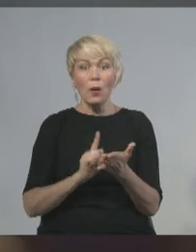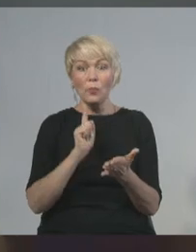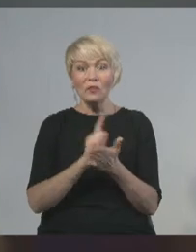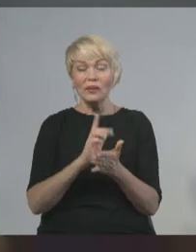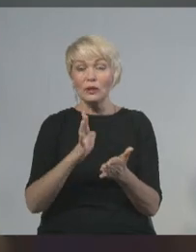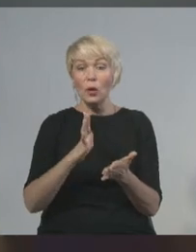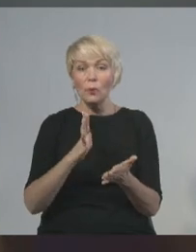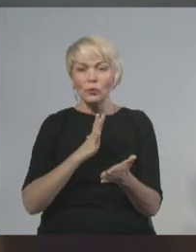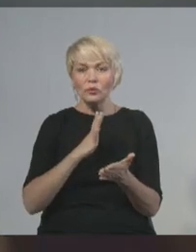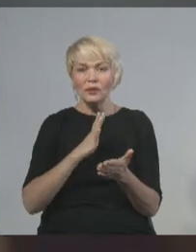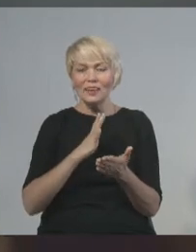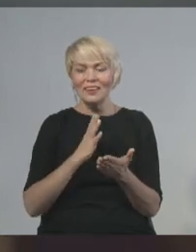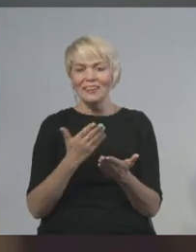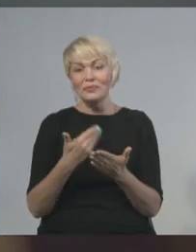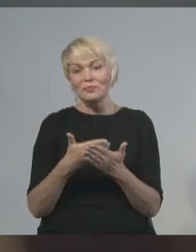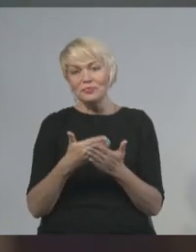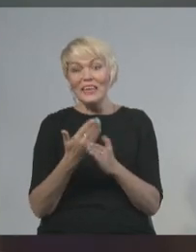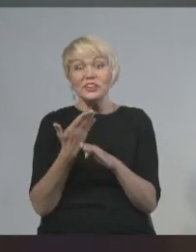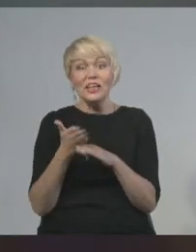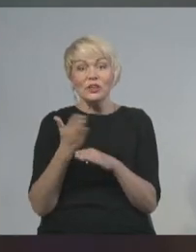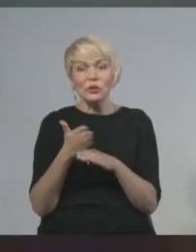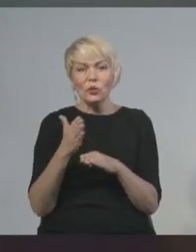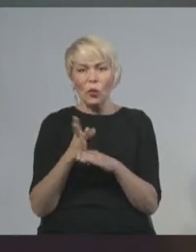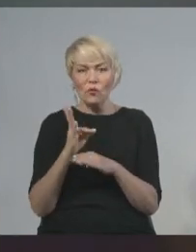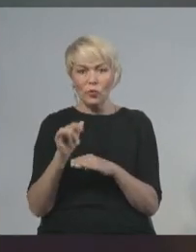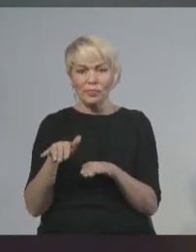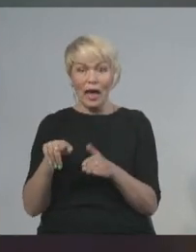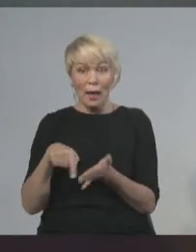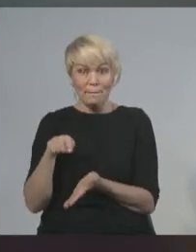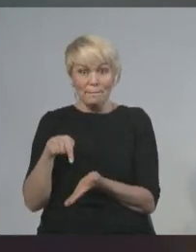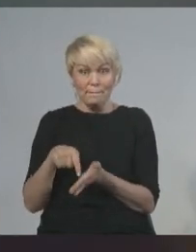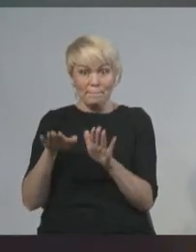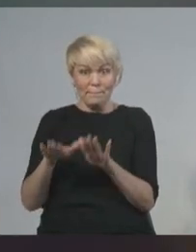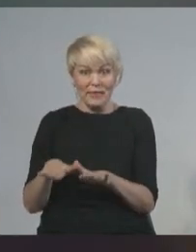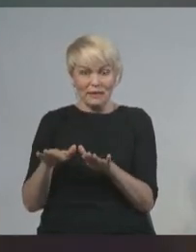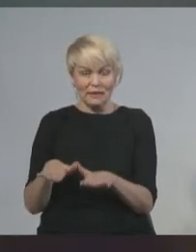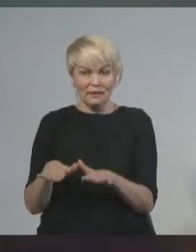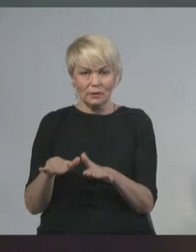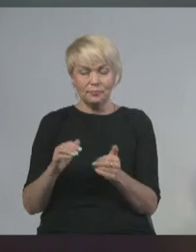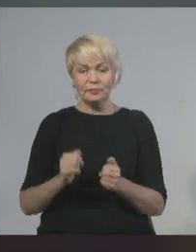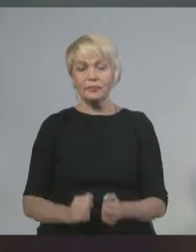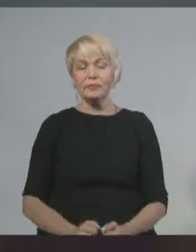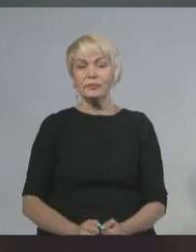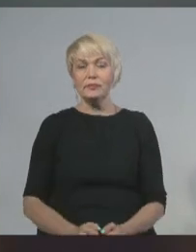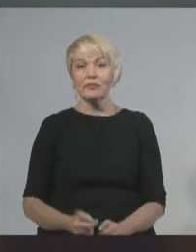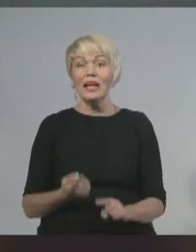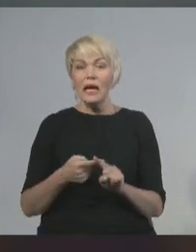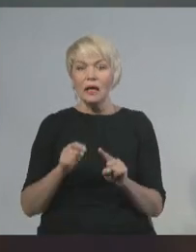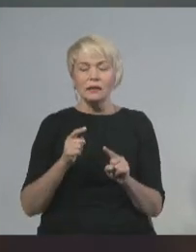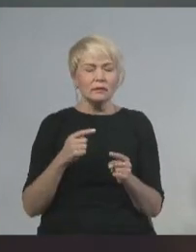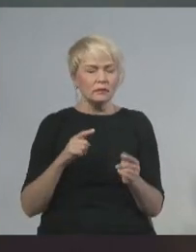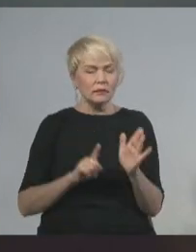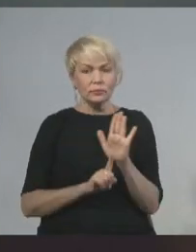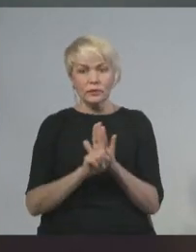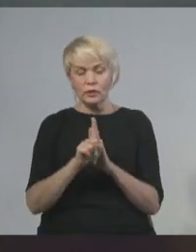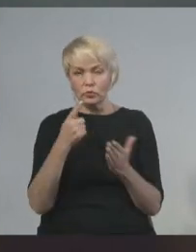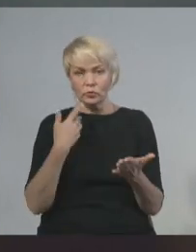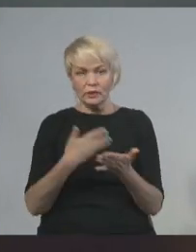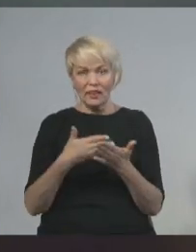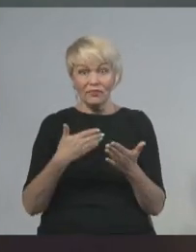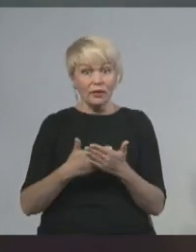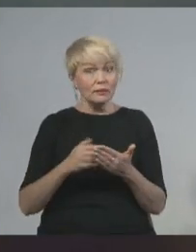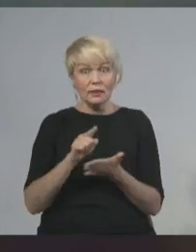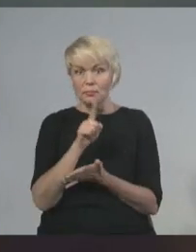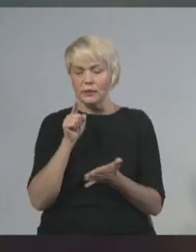offices of the regional television it has to at least to at least be partly working from the studio